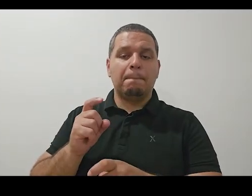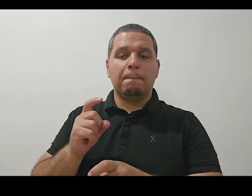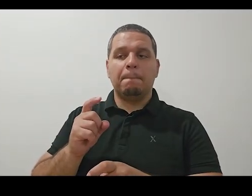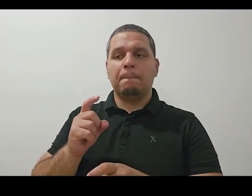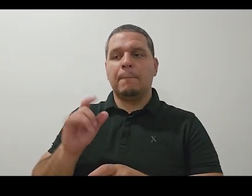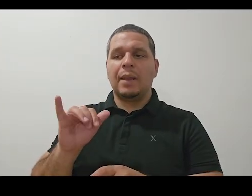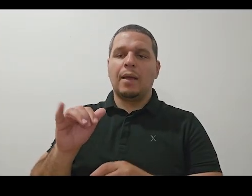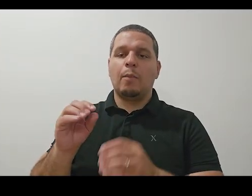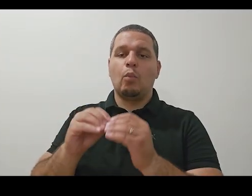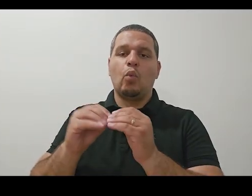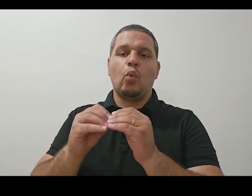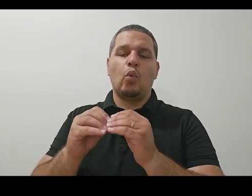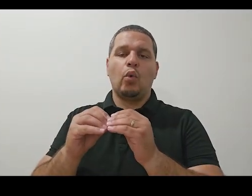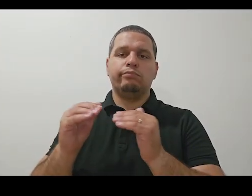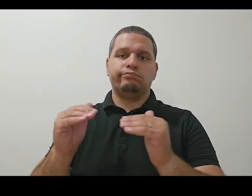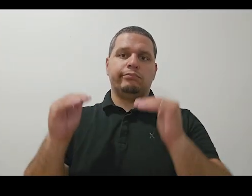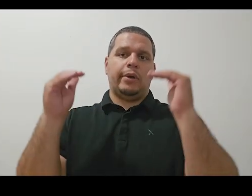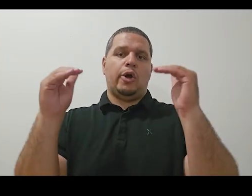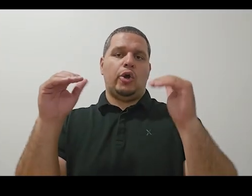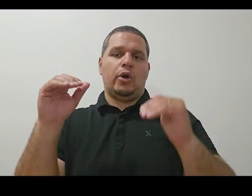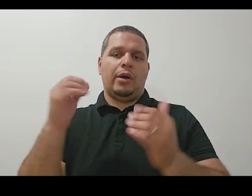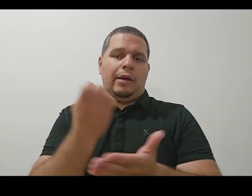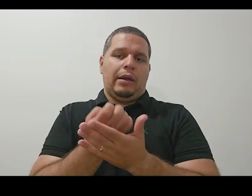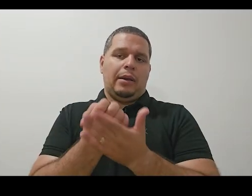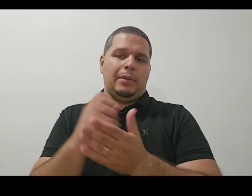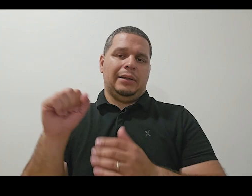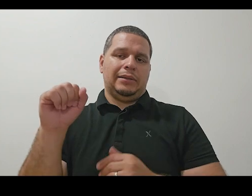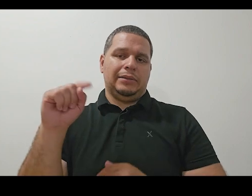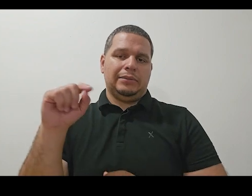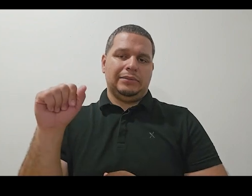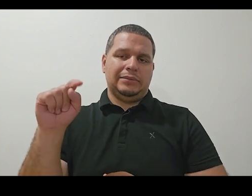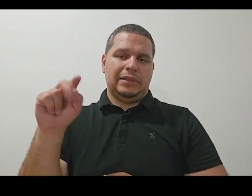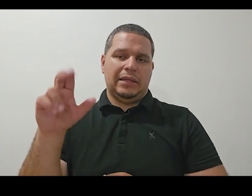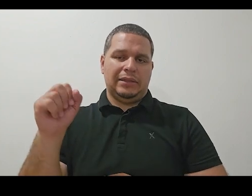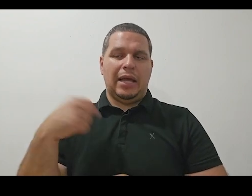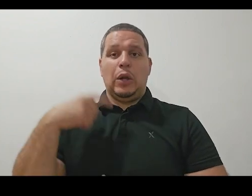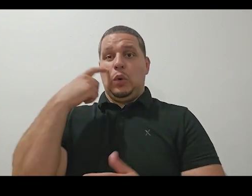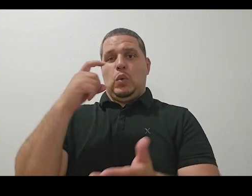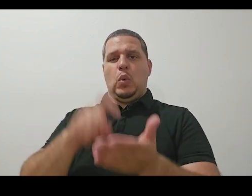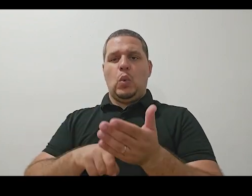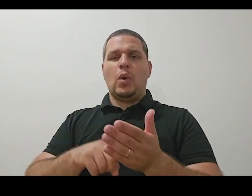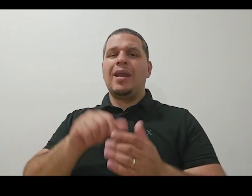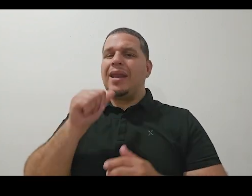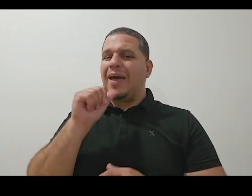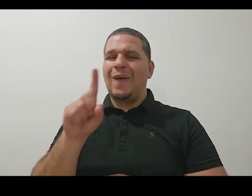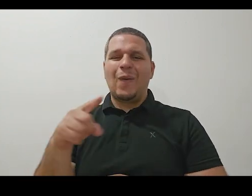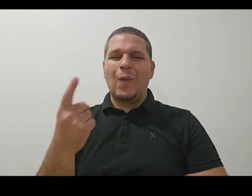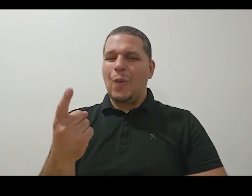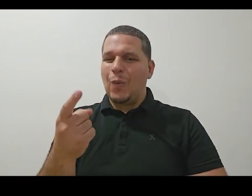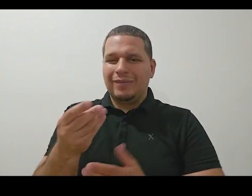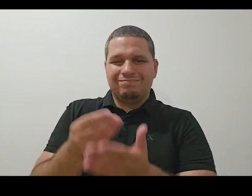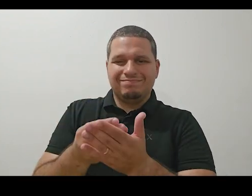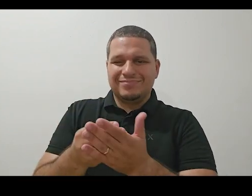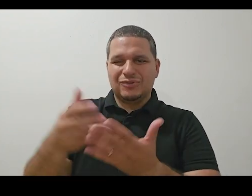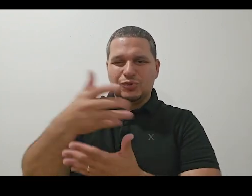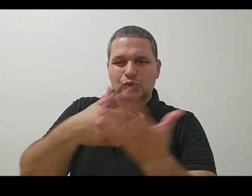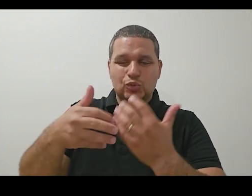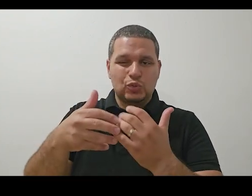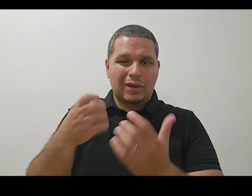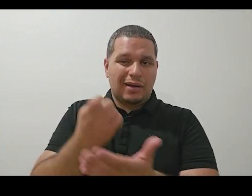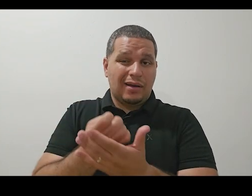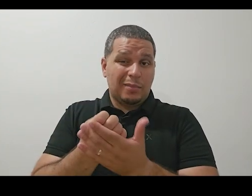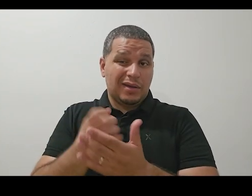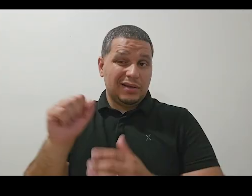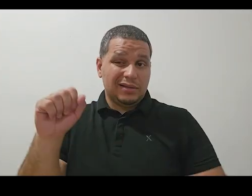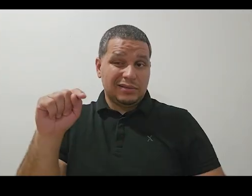like more maybe higher socioeconomical status. And I noticed that it's not just the socioeconomic status that would